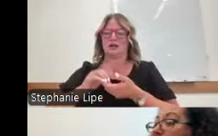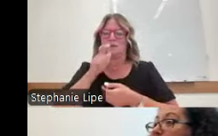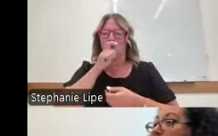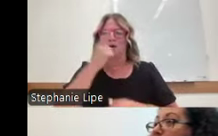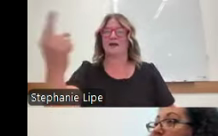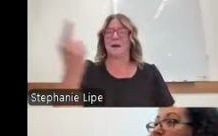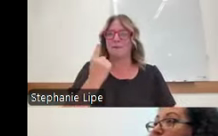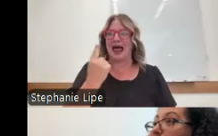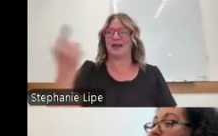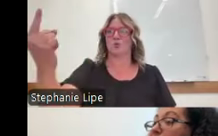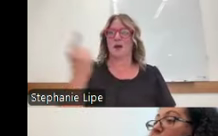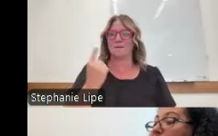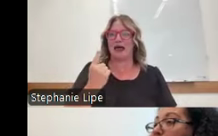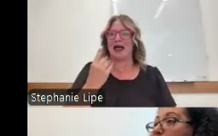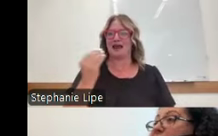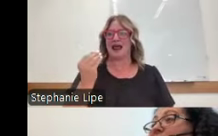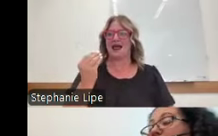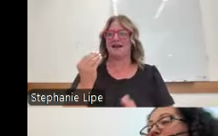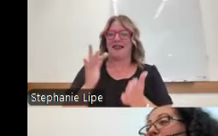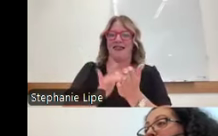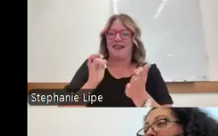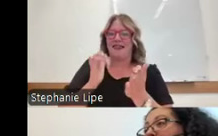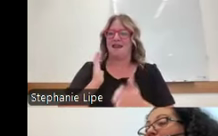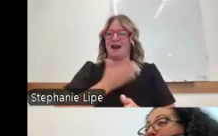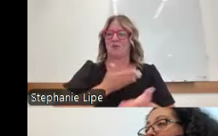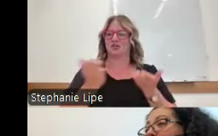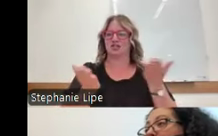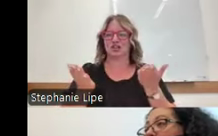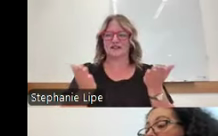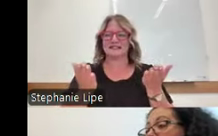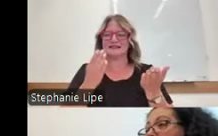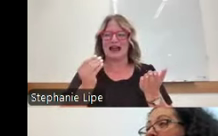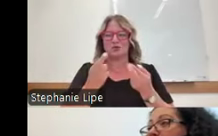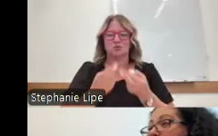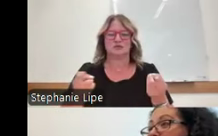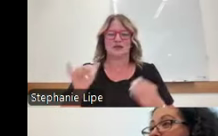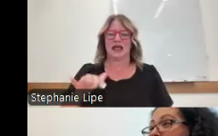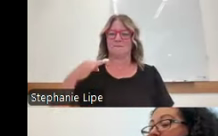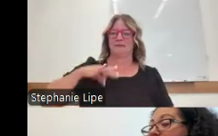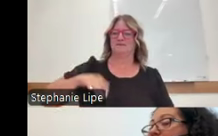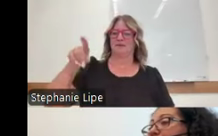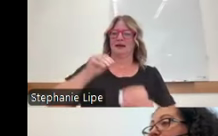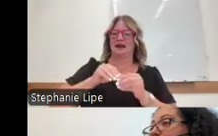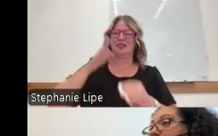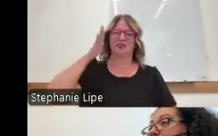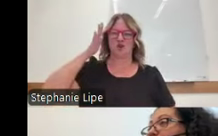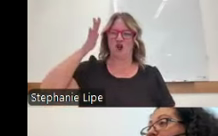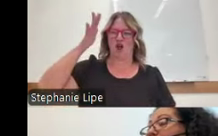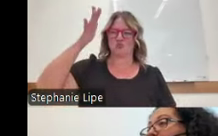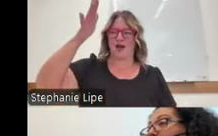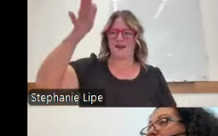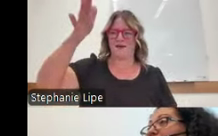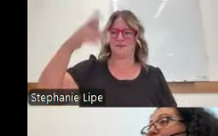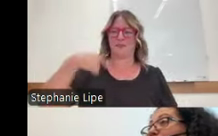they are a creative, loyal partner that continues to come back looking for our guidance in our services and the resources that